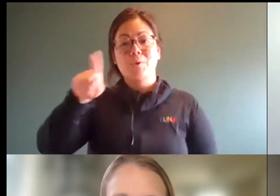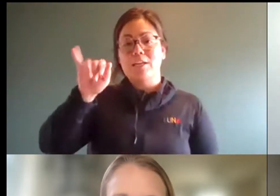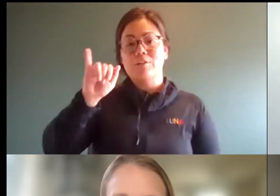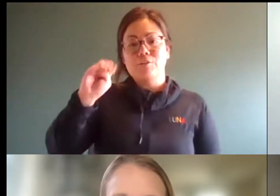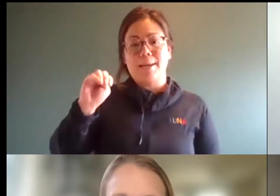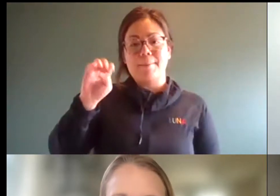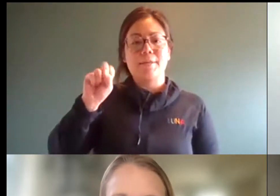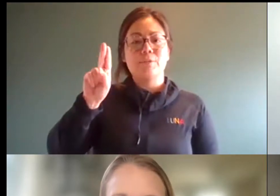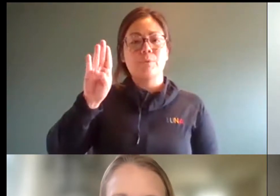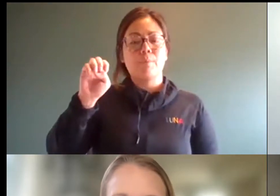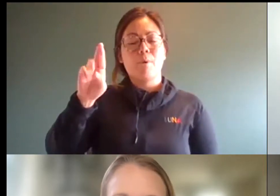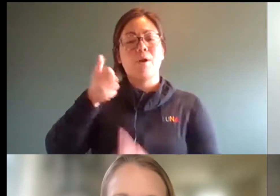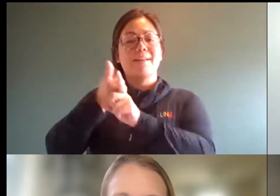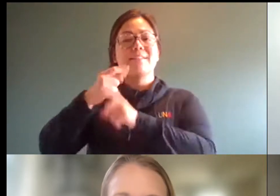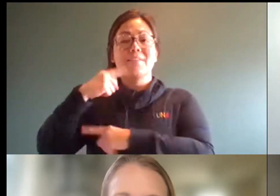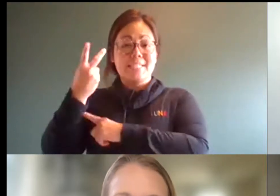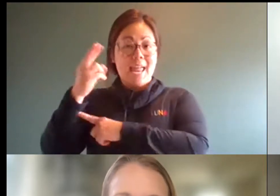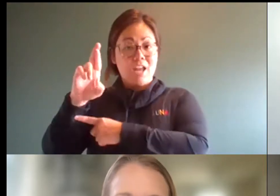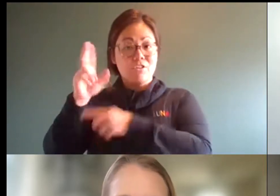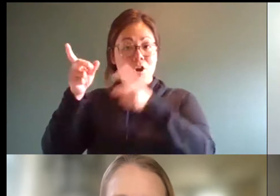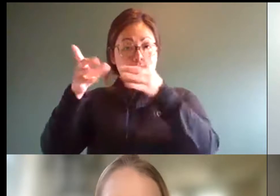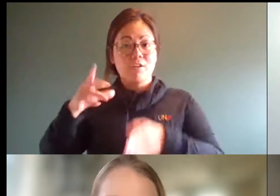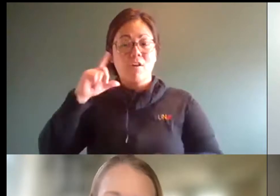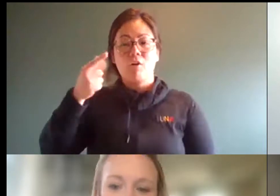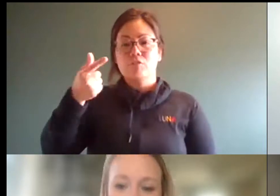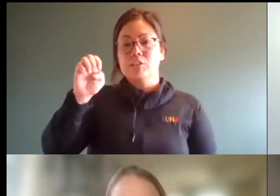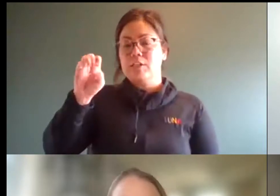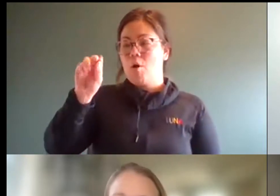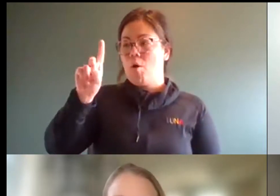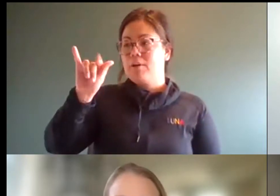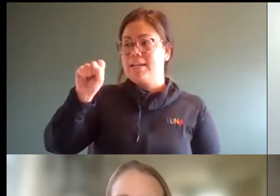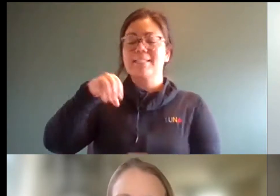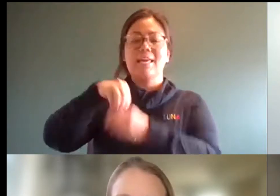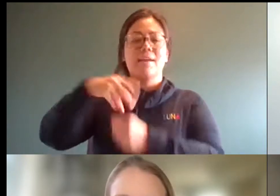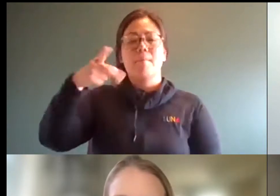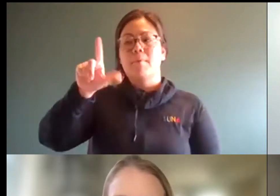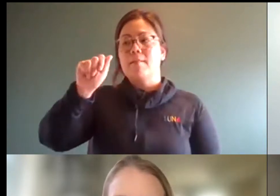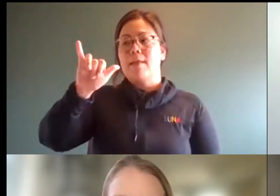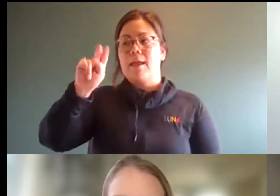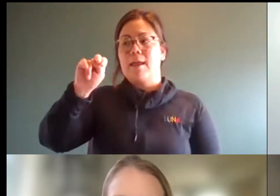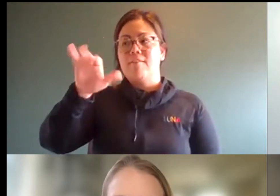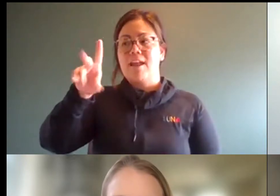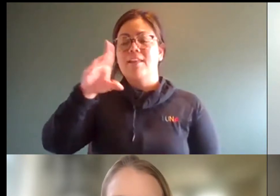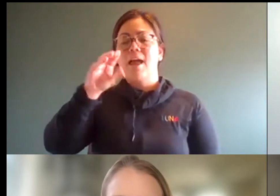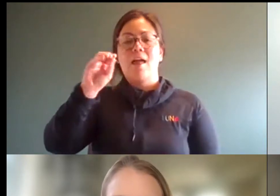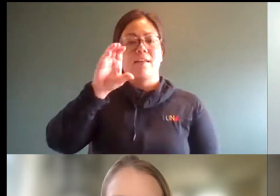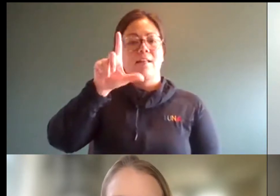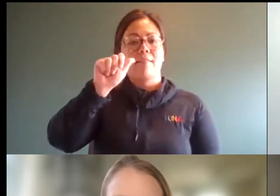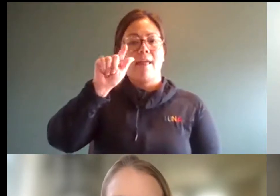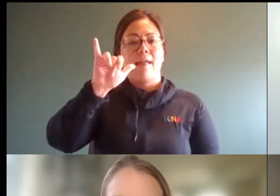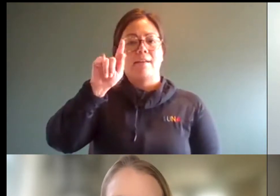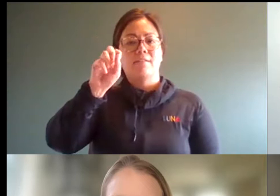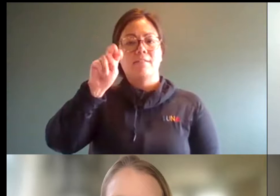Suver. He's the Human Resources Director for Geodes in Plainfield and Clayton, Indiana. Jim has worked